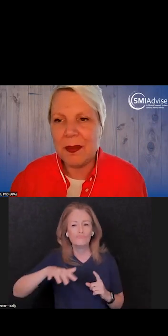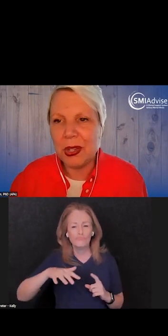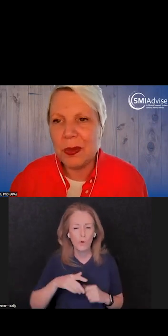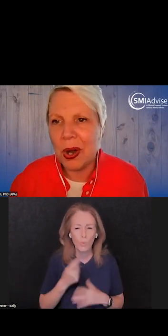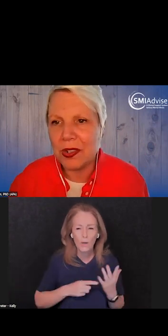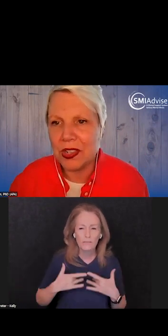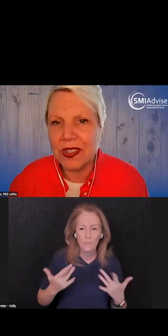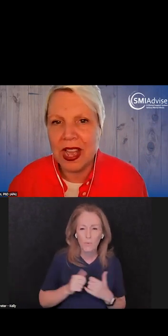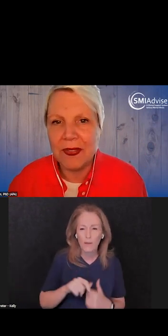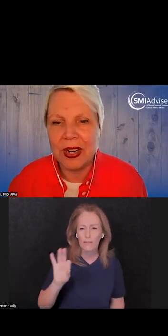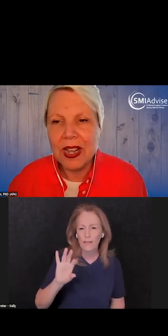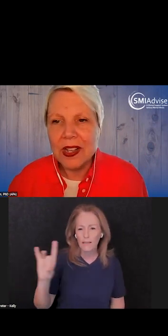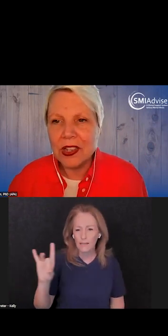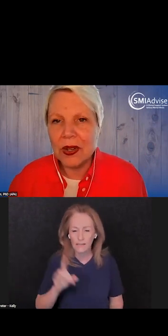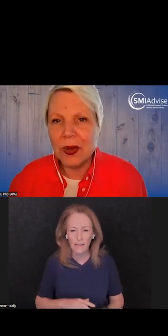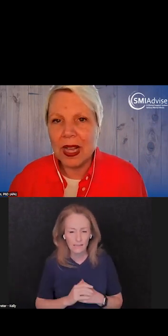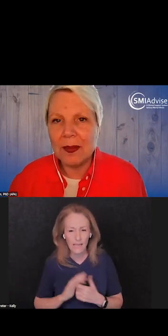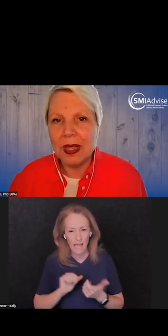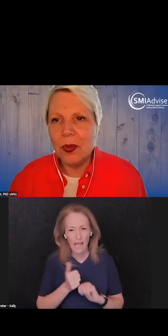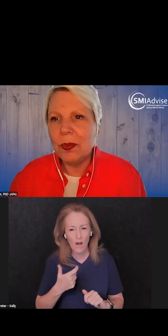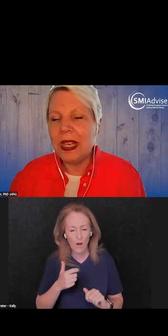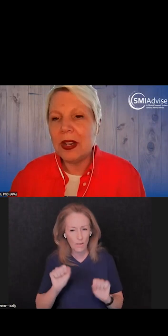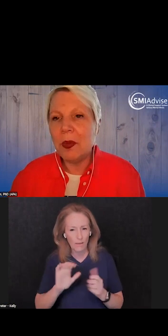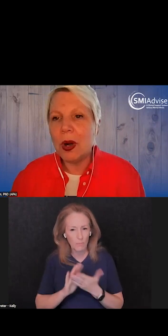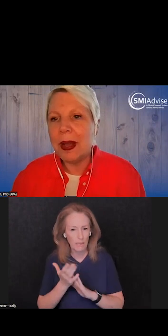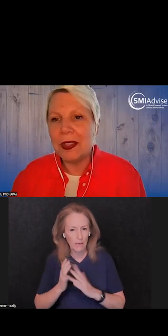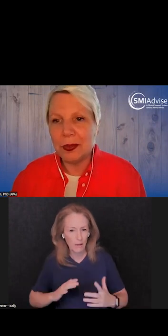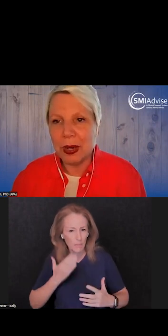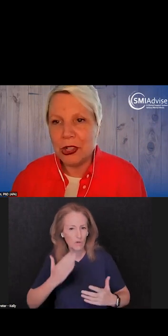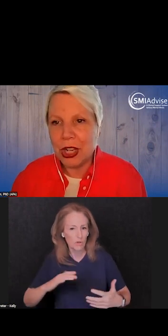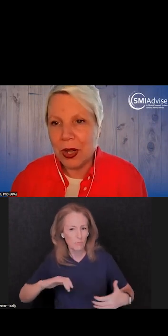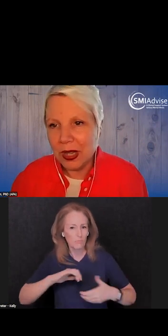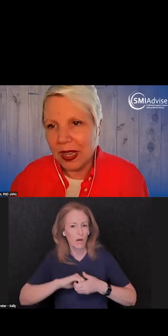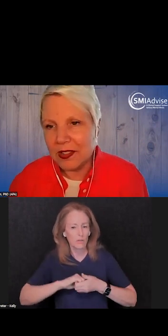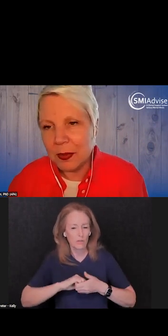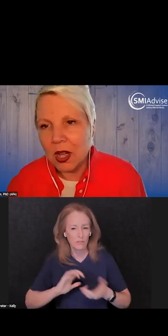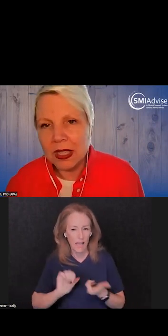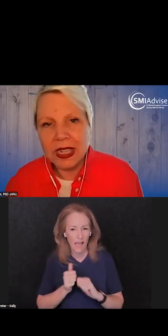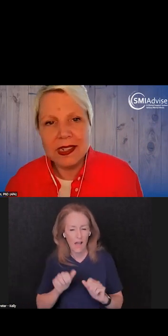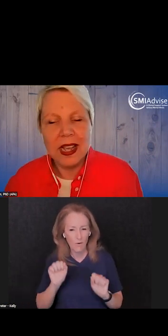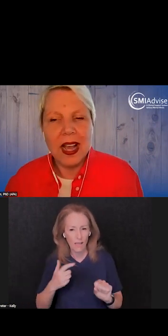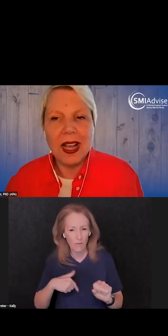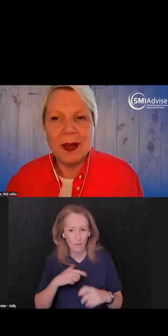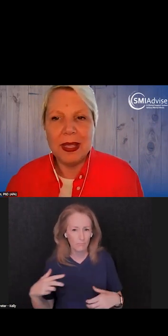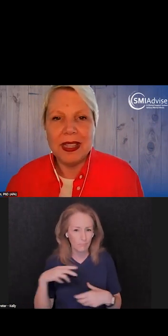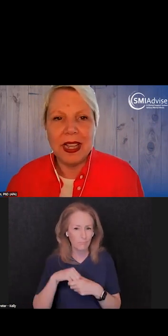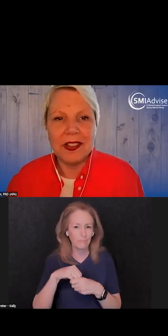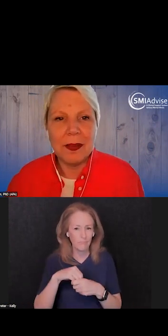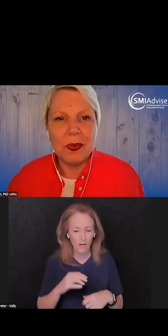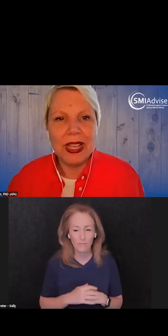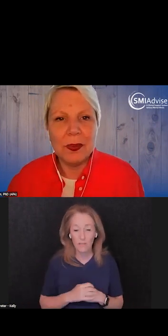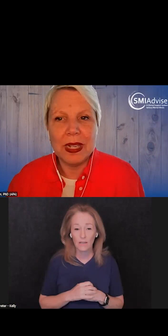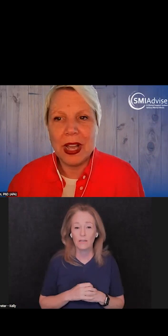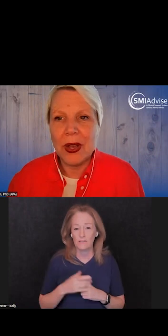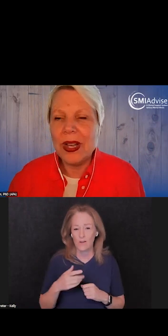be good partners in this effort? So we'll be hearing more about this road show, as I'm calling it, in the next